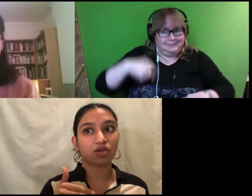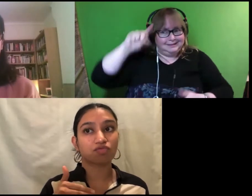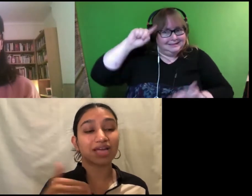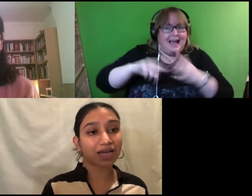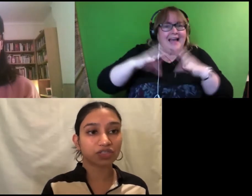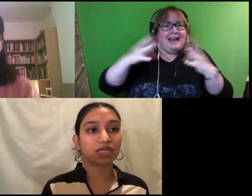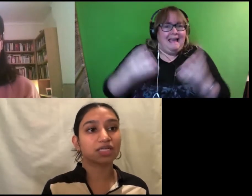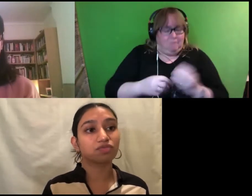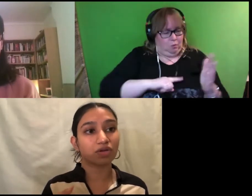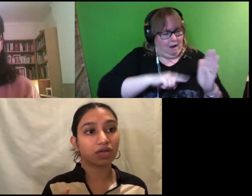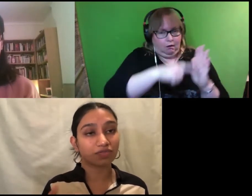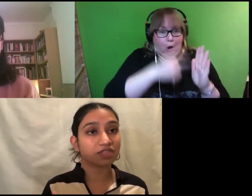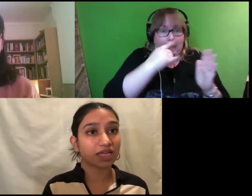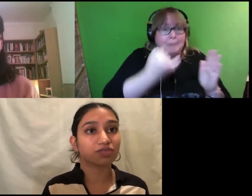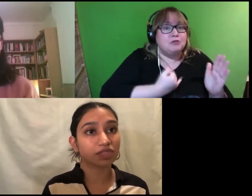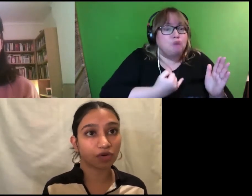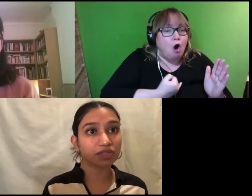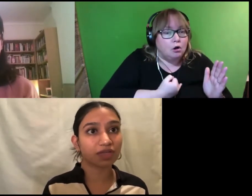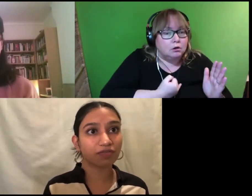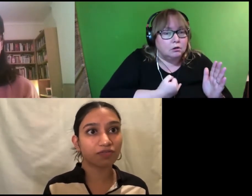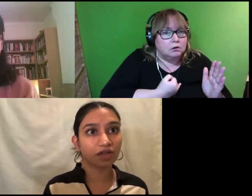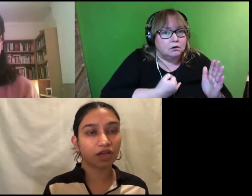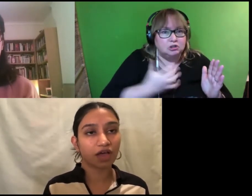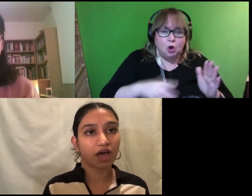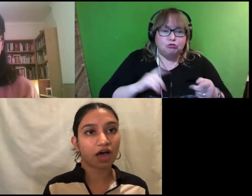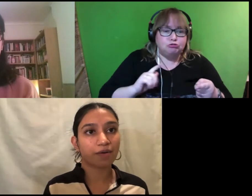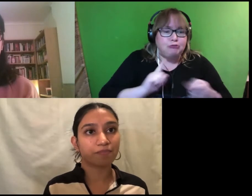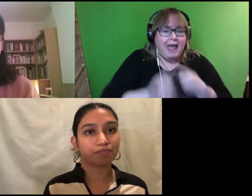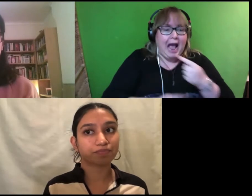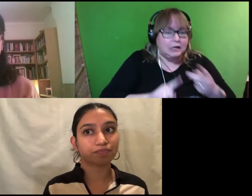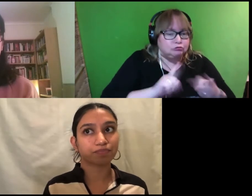a reaction, instead it's responsive.